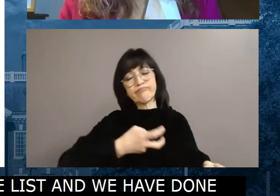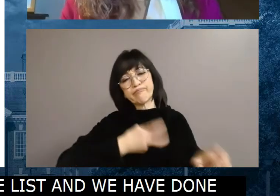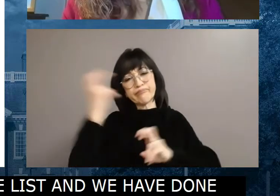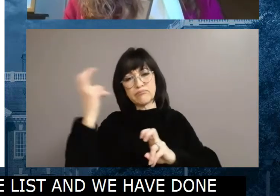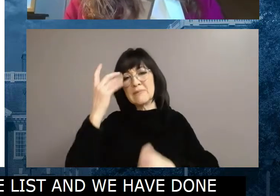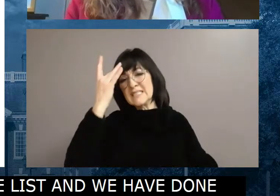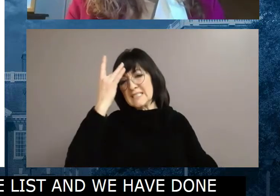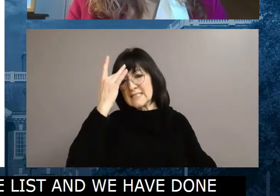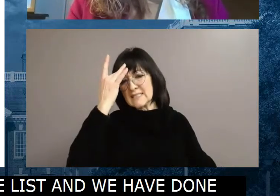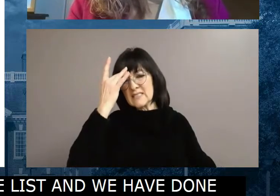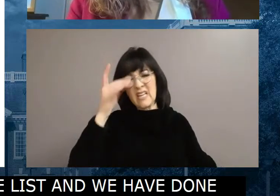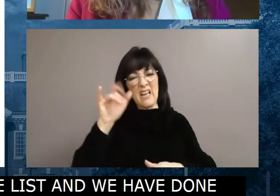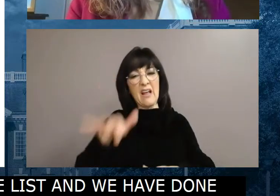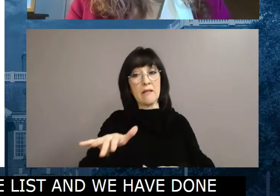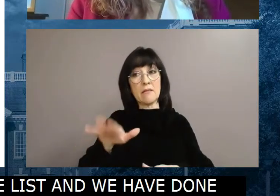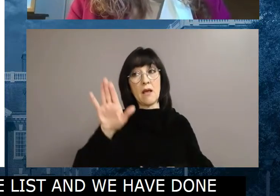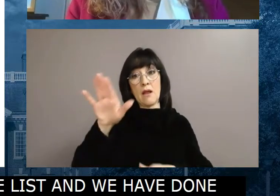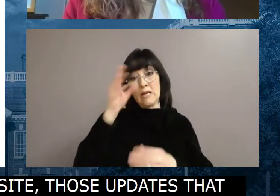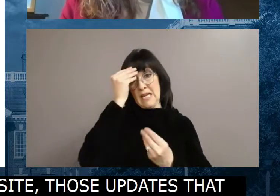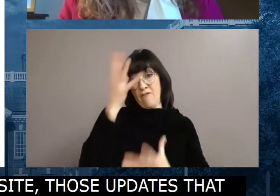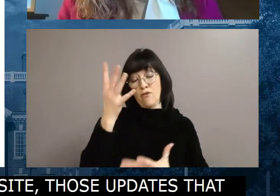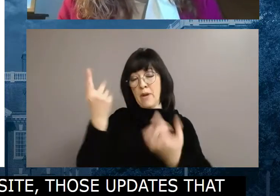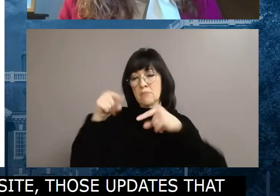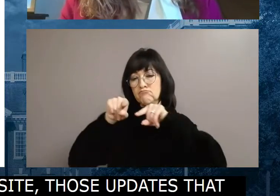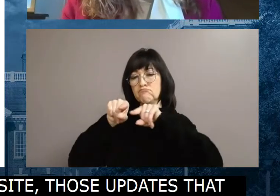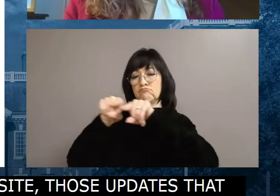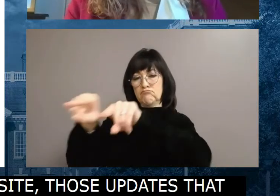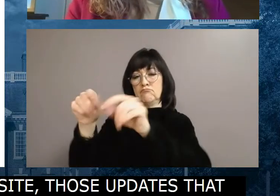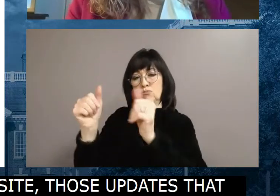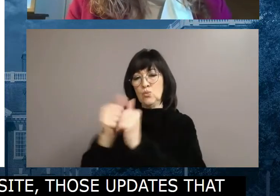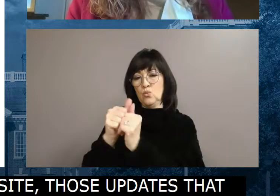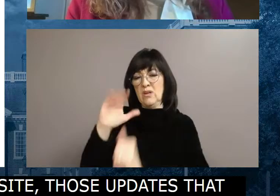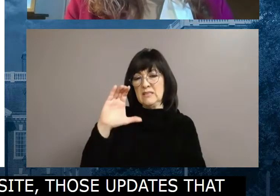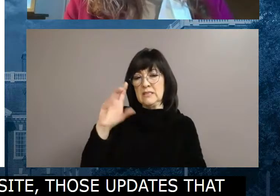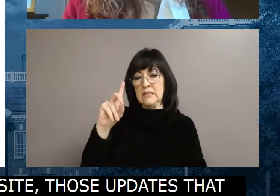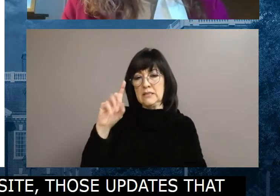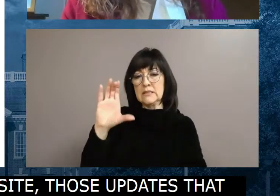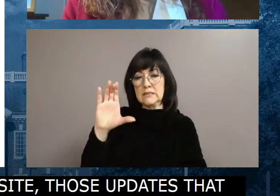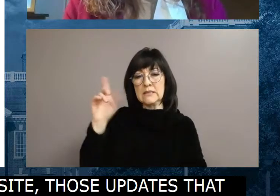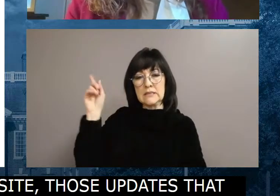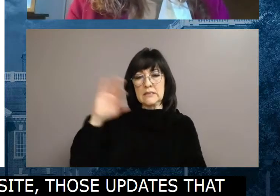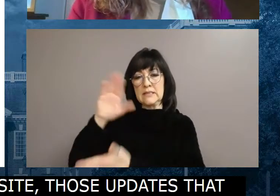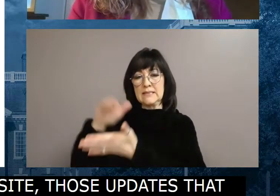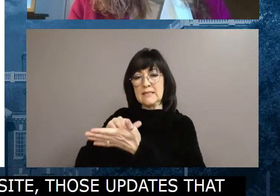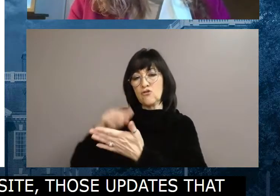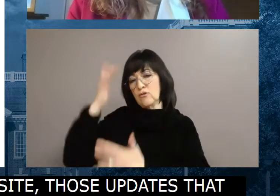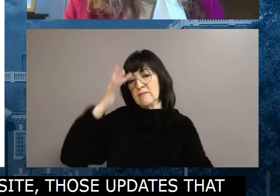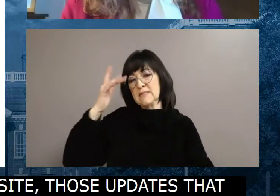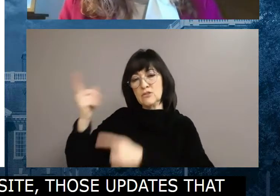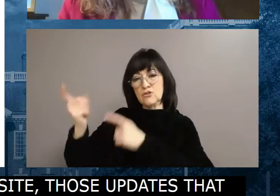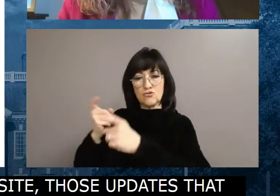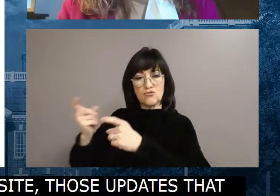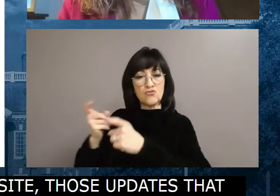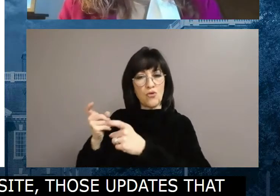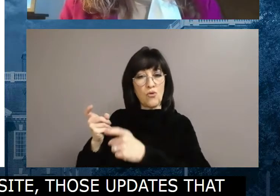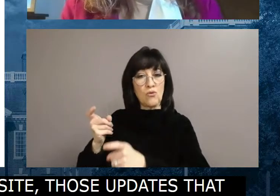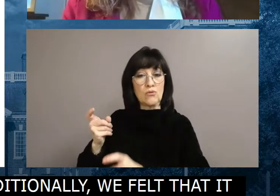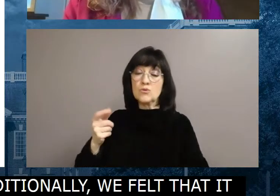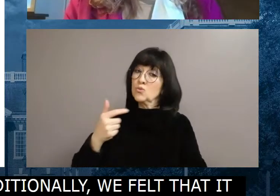CDC. Additionally, we felt it was very important to add disabilities to our